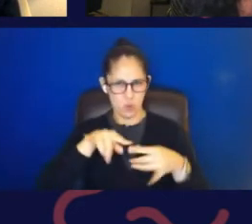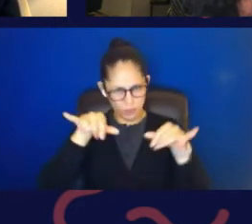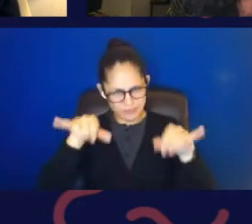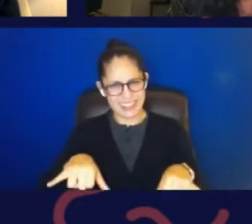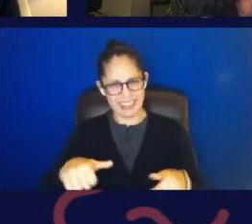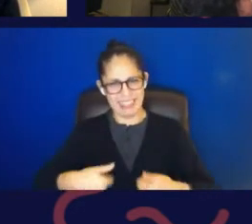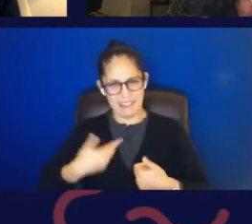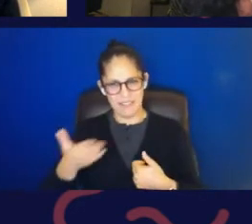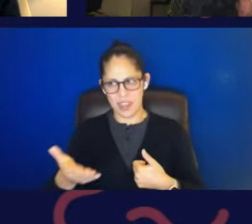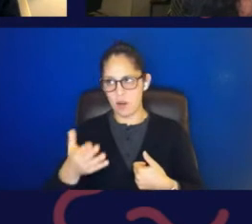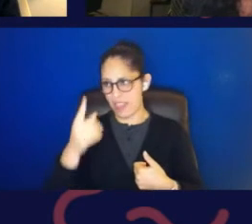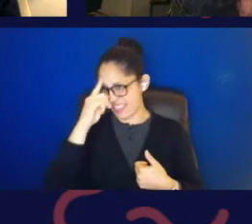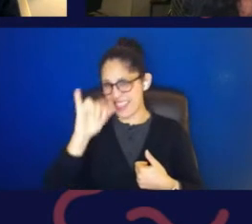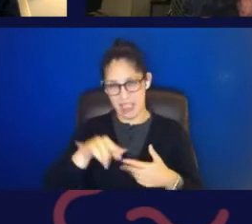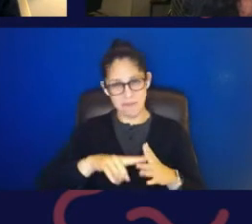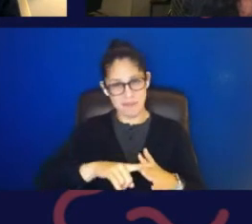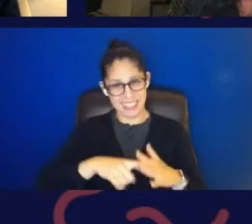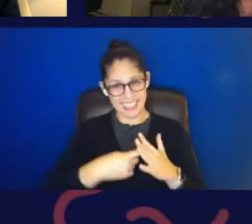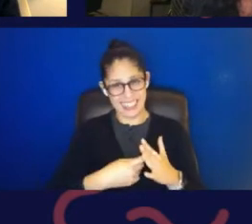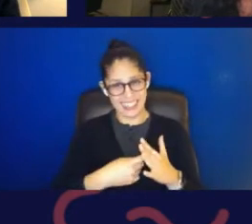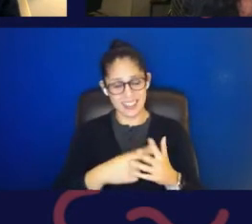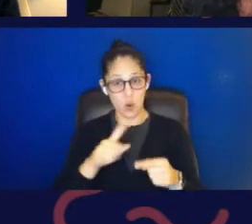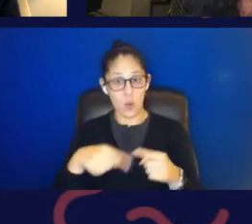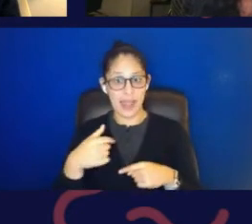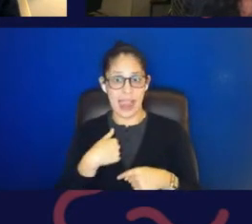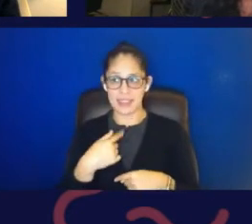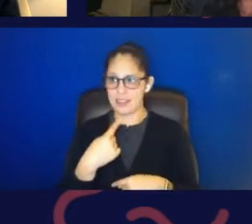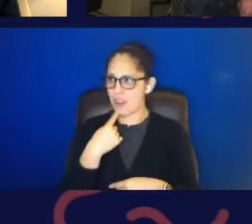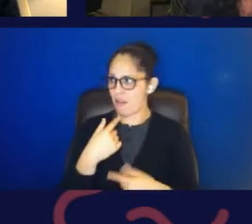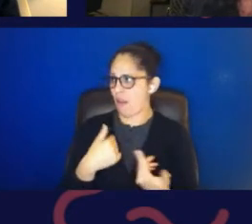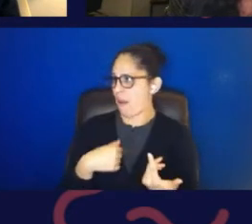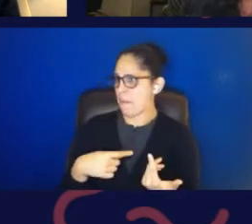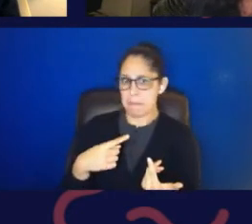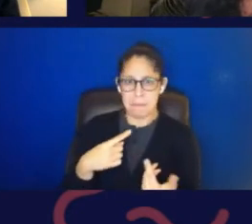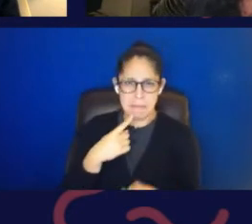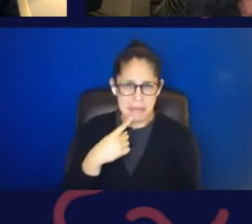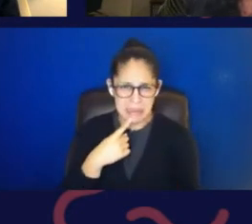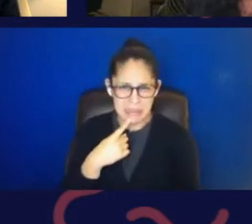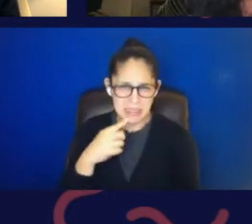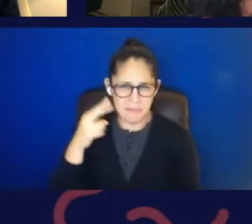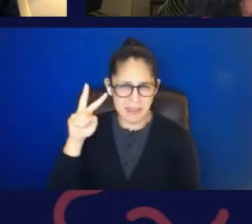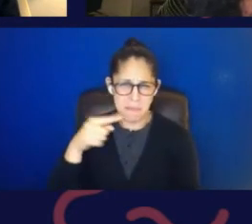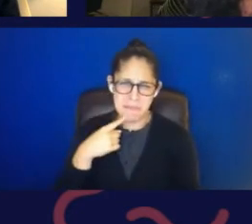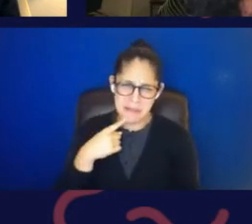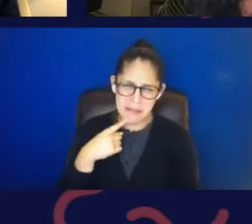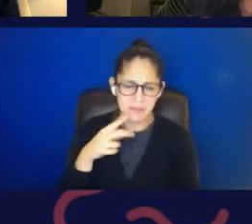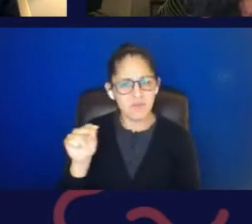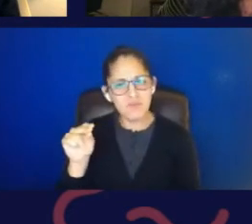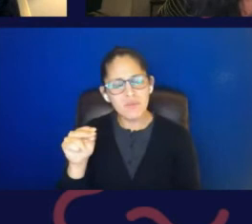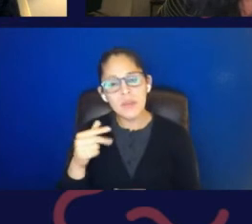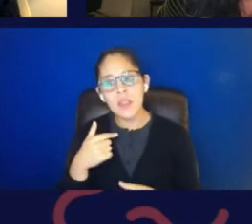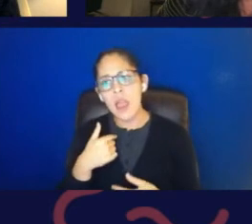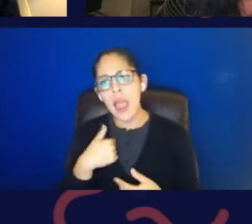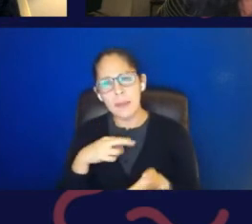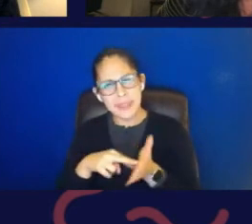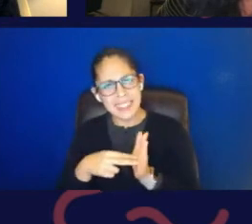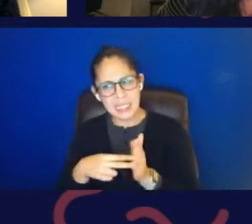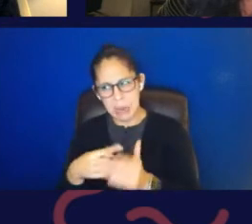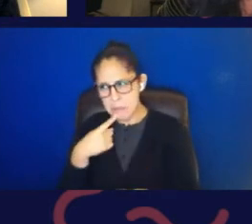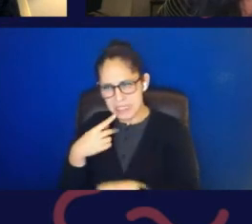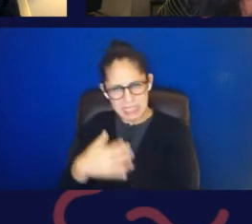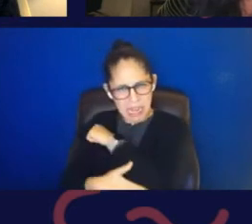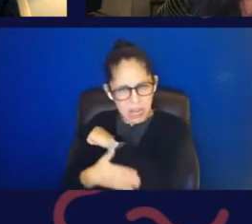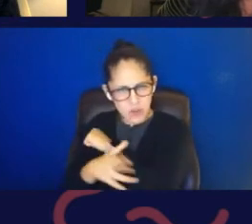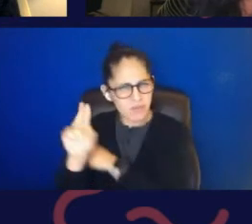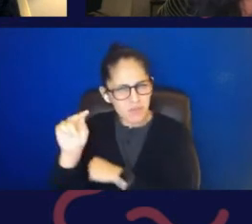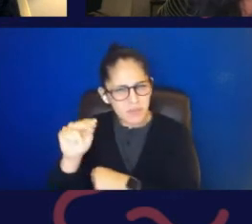how, like, yeah, whenever I say I miss Mexico, like, what I'm actually saying is, like, I miss the land that is now known as Mexico. Like, I